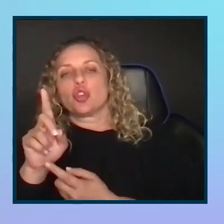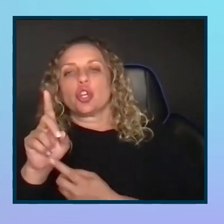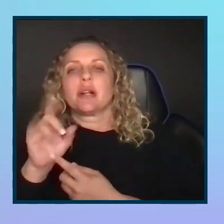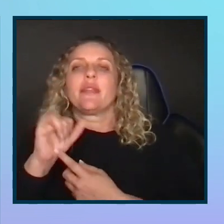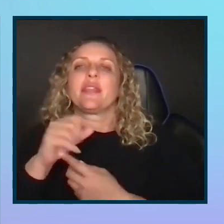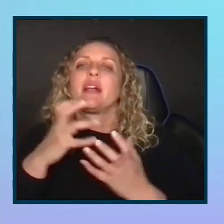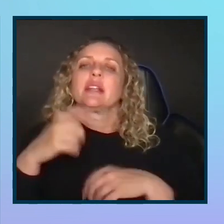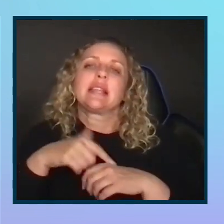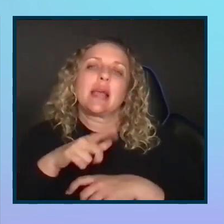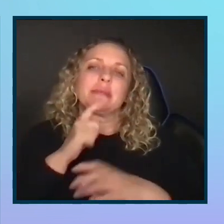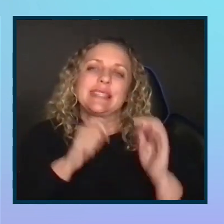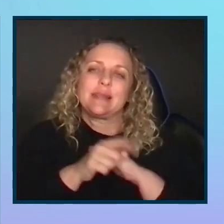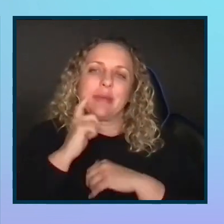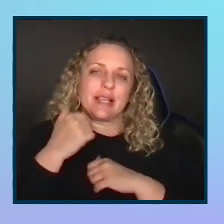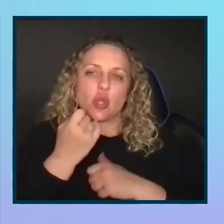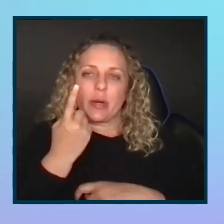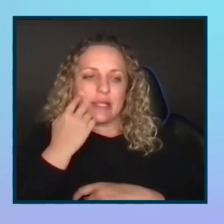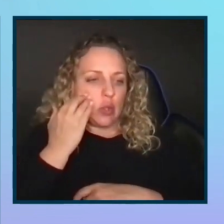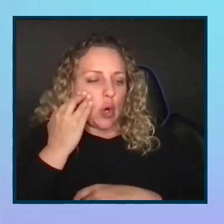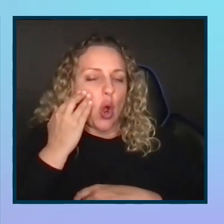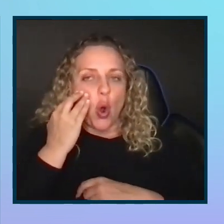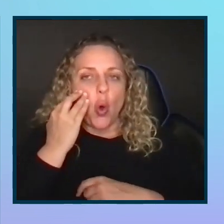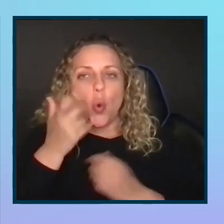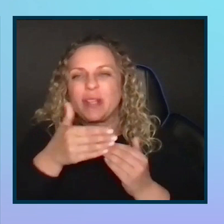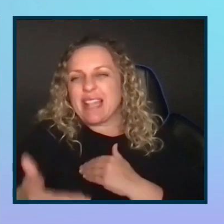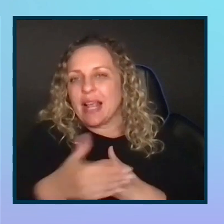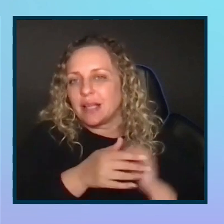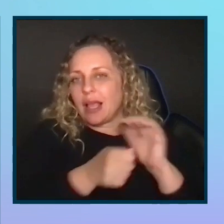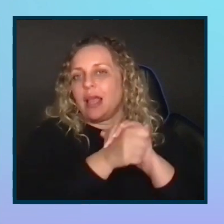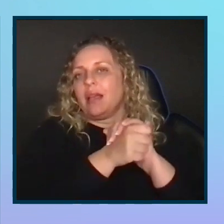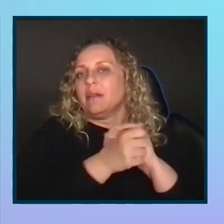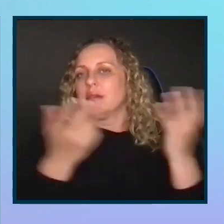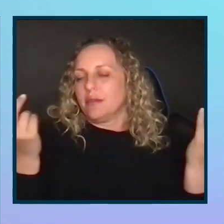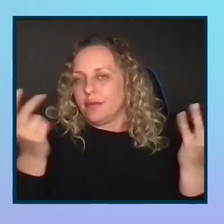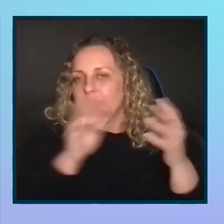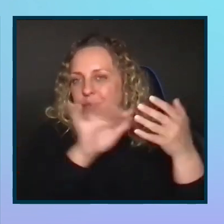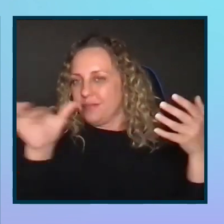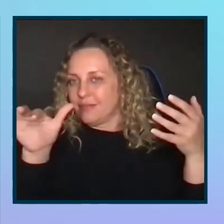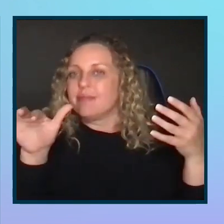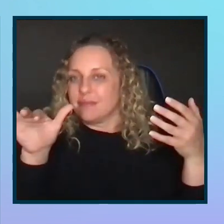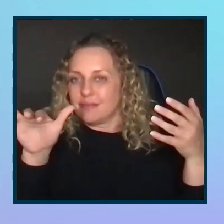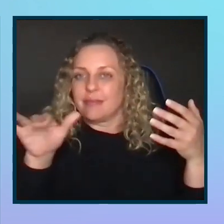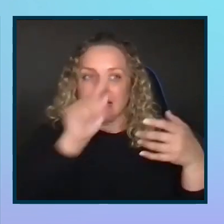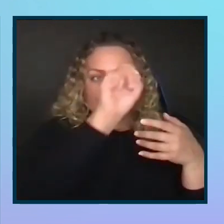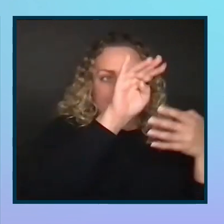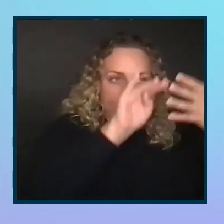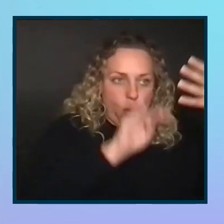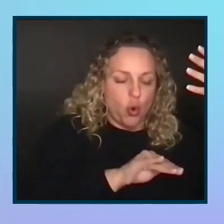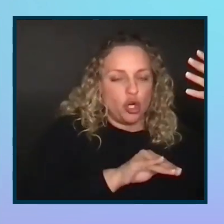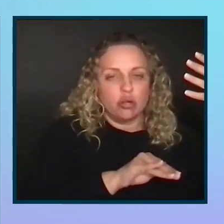a lot of times it's hidden because no one needs to know what's next. And as long as it's appropriately put into the DOM, it's in the tab order, I think it should be